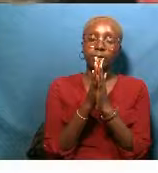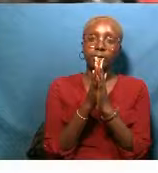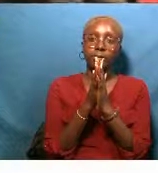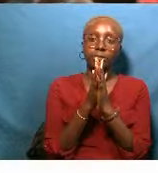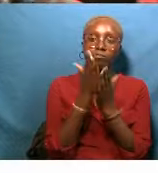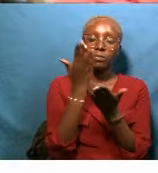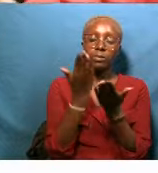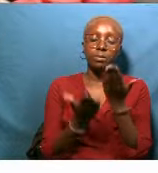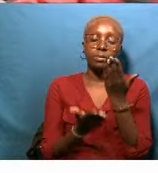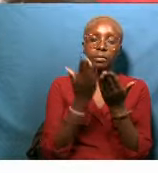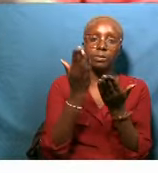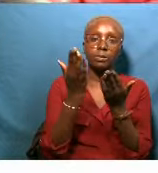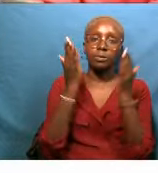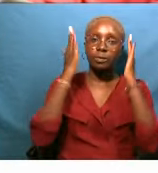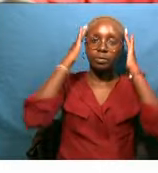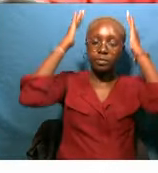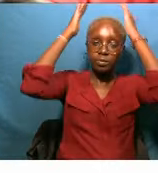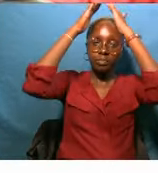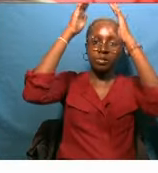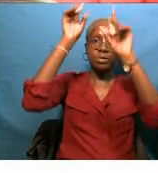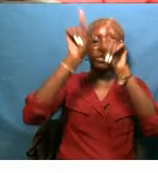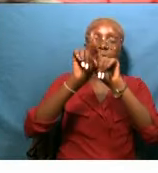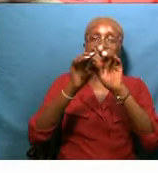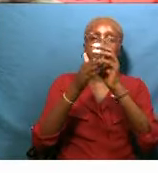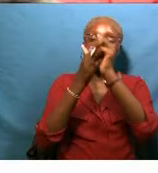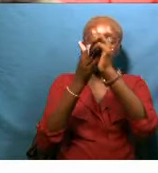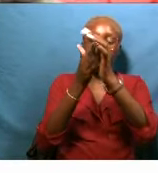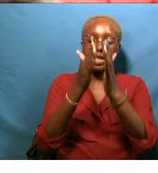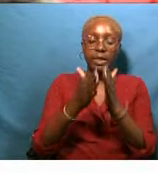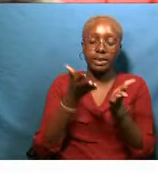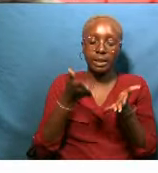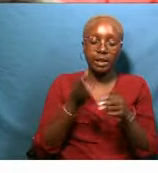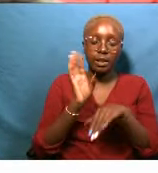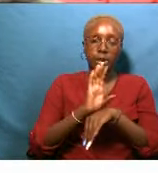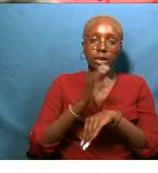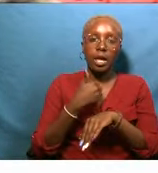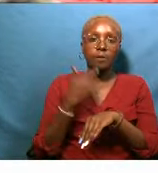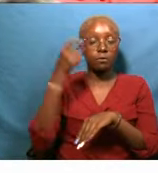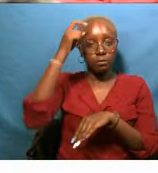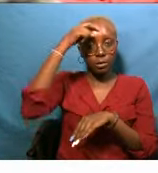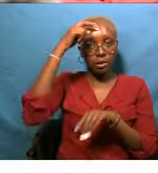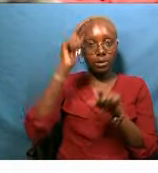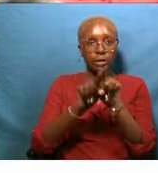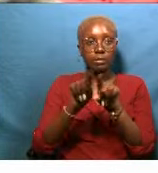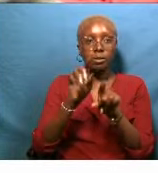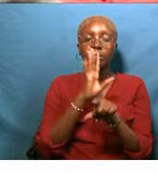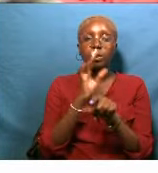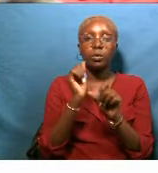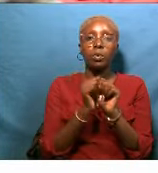May the bishops and the leaders of our churches have wisdom and speak with one voice.